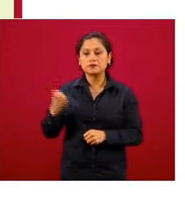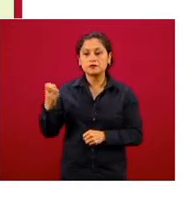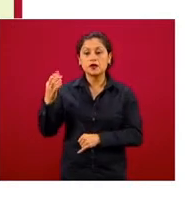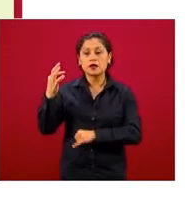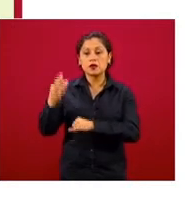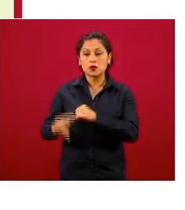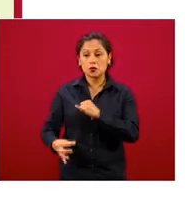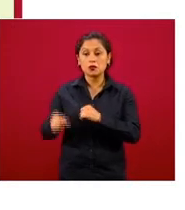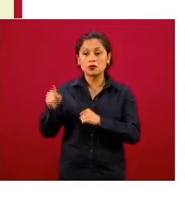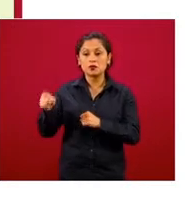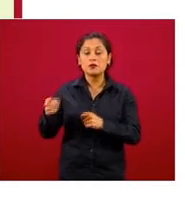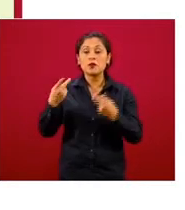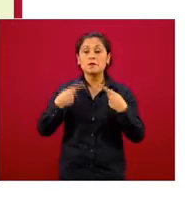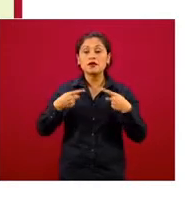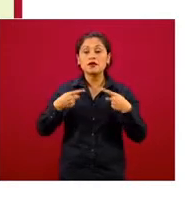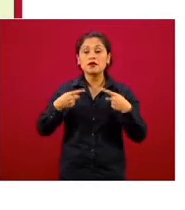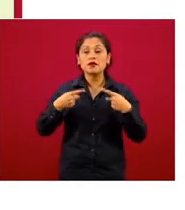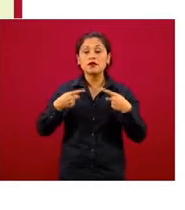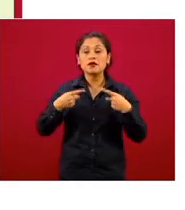very unfortunate deaths.